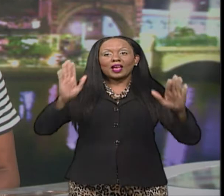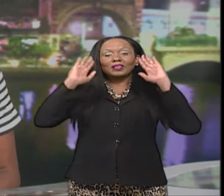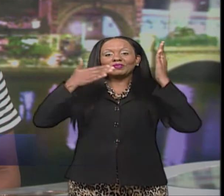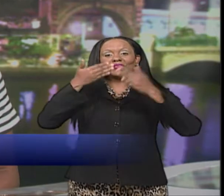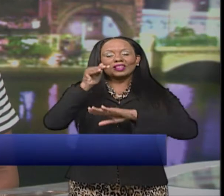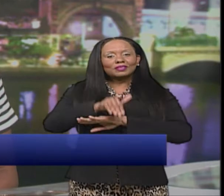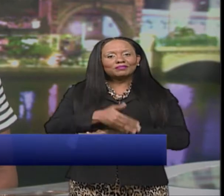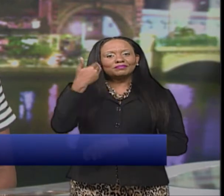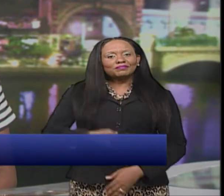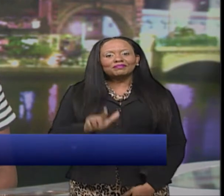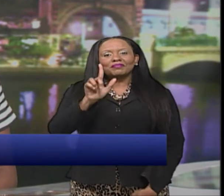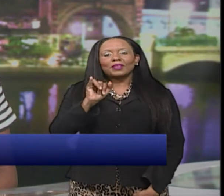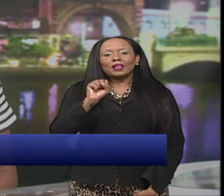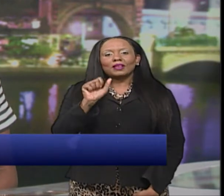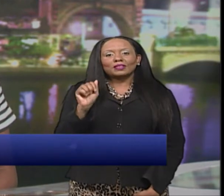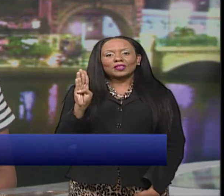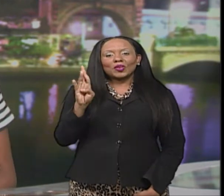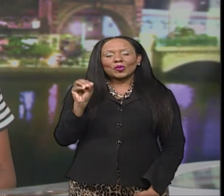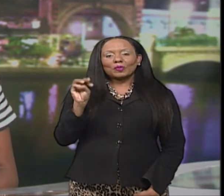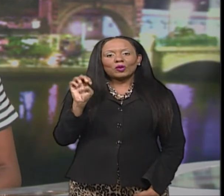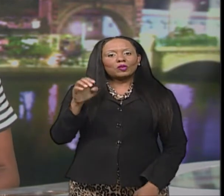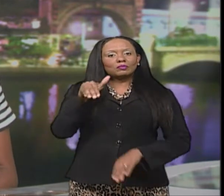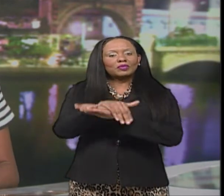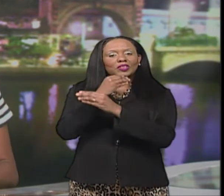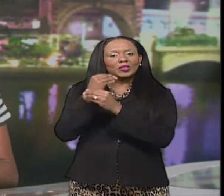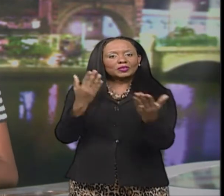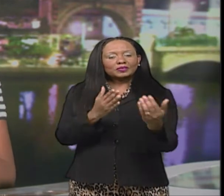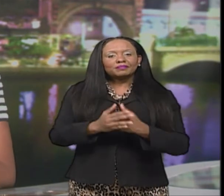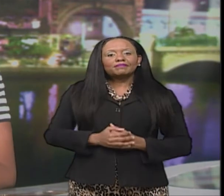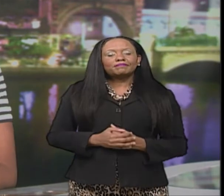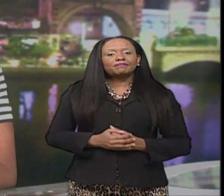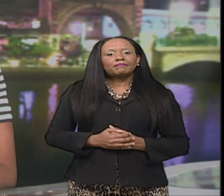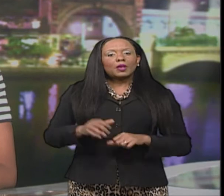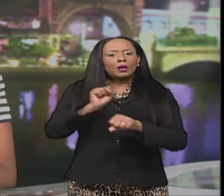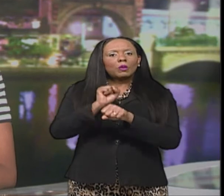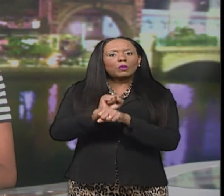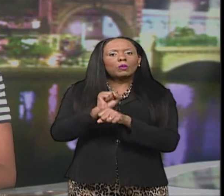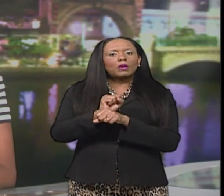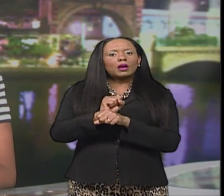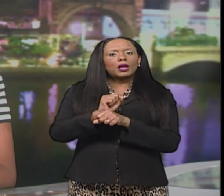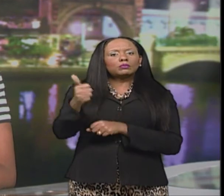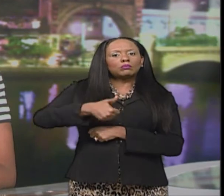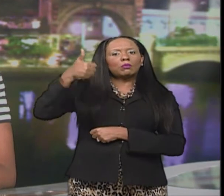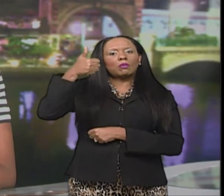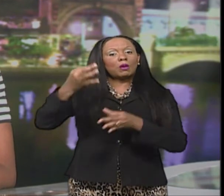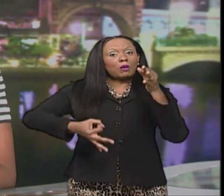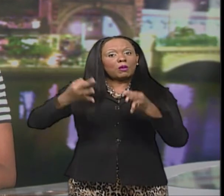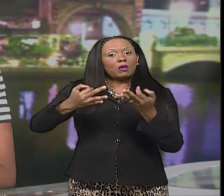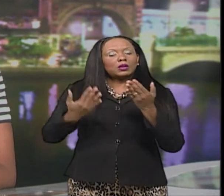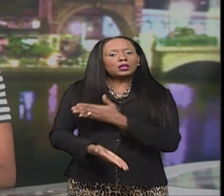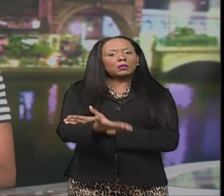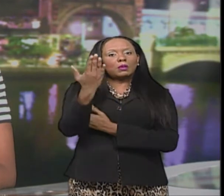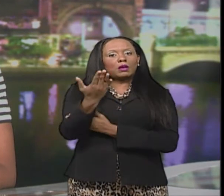Good evening, I'm Lisa Broom with the CBC Evening News. We begin tonight with news that operations at the country's Supreme Court